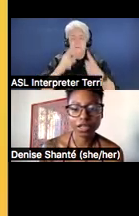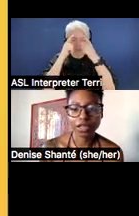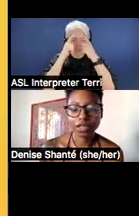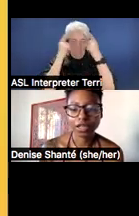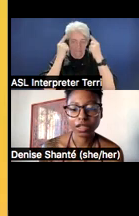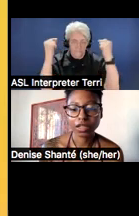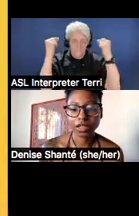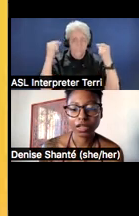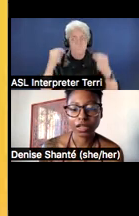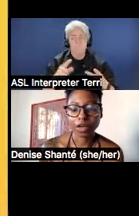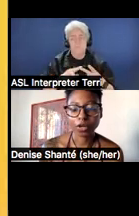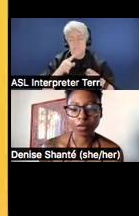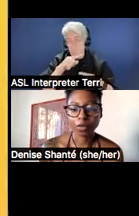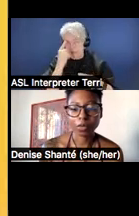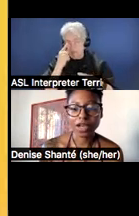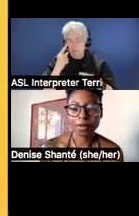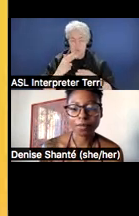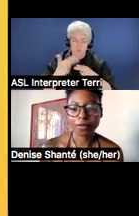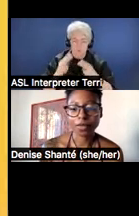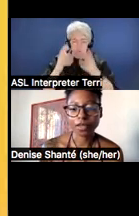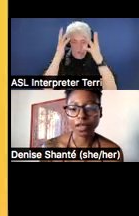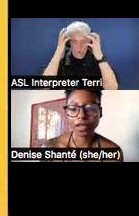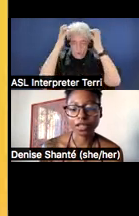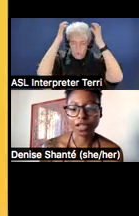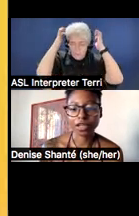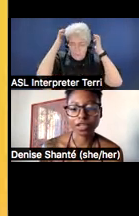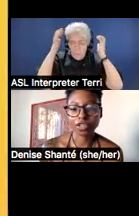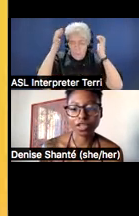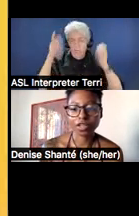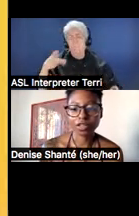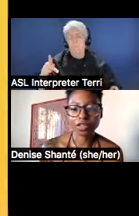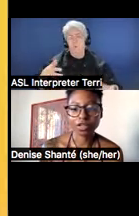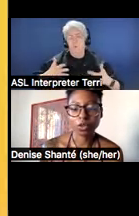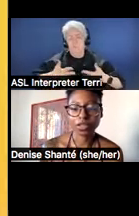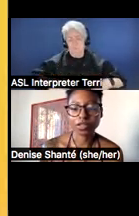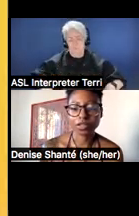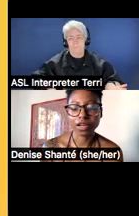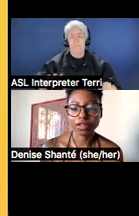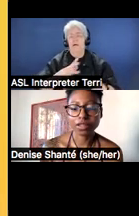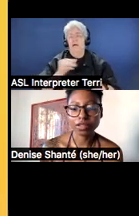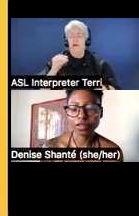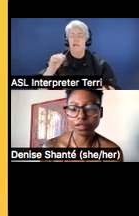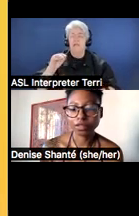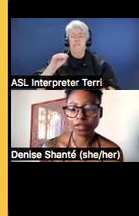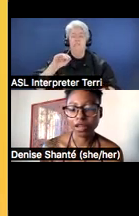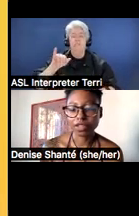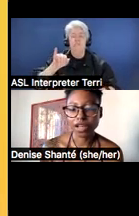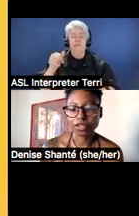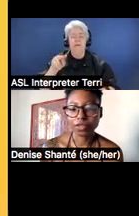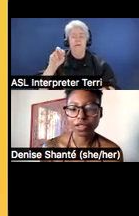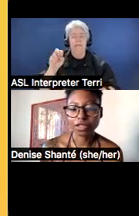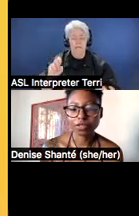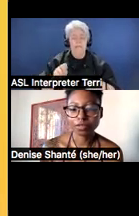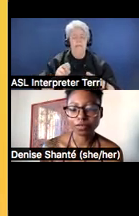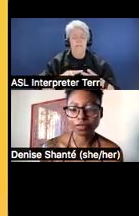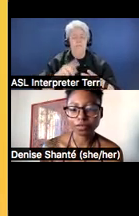hair. I'm wearing a purple top and a jade turquoise necklace. Have a